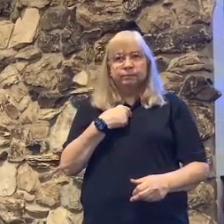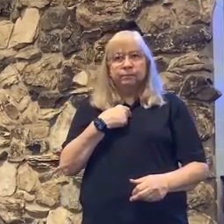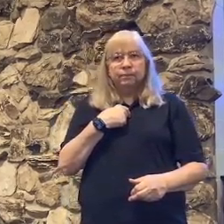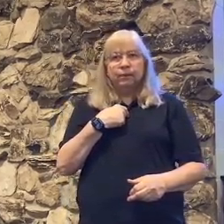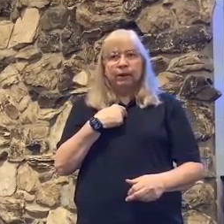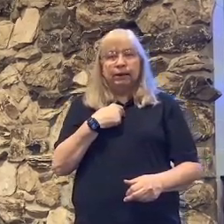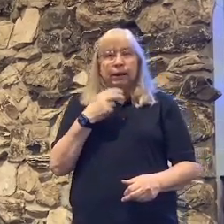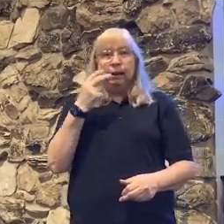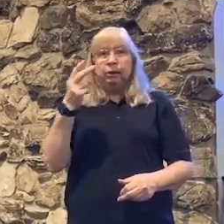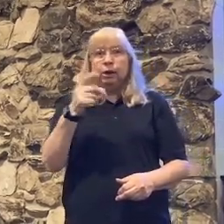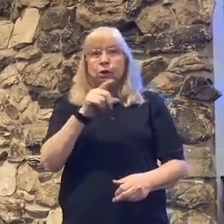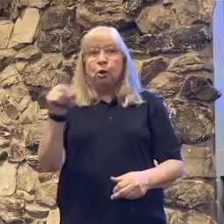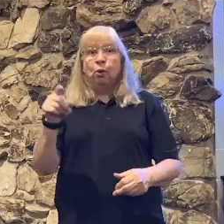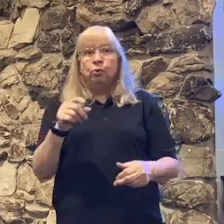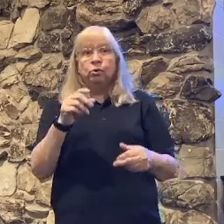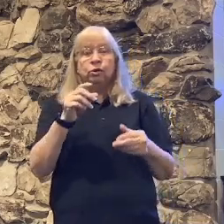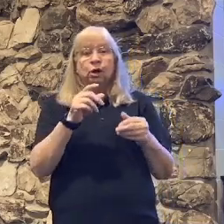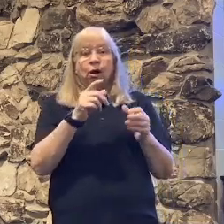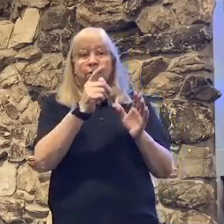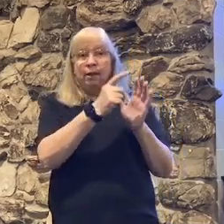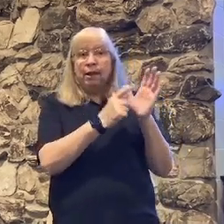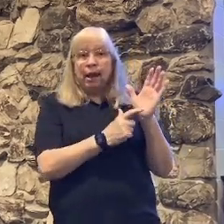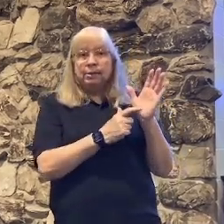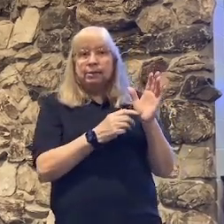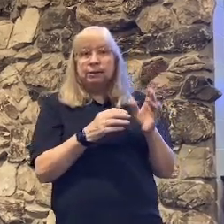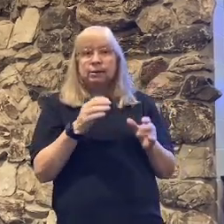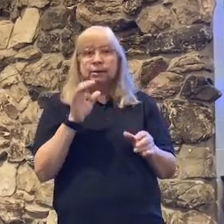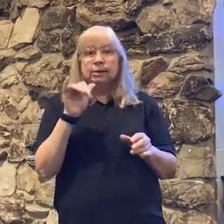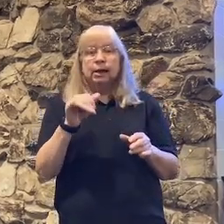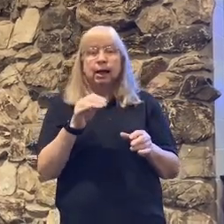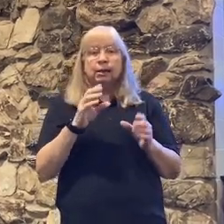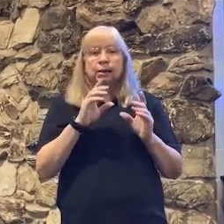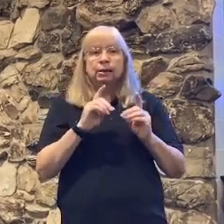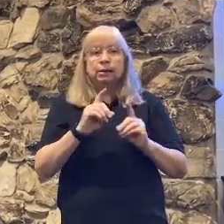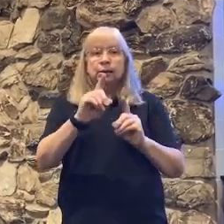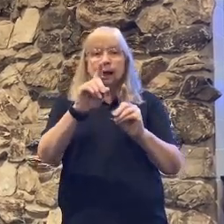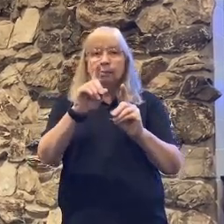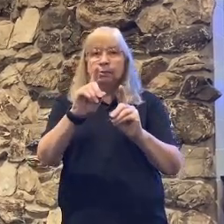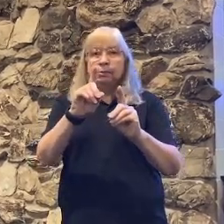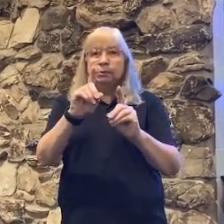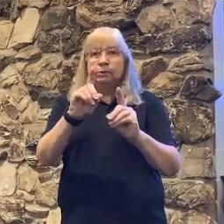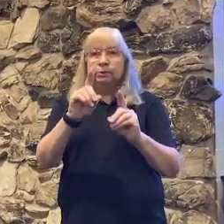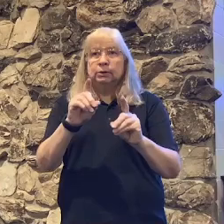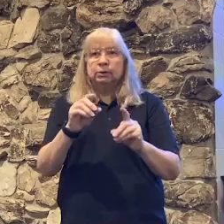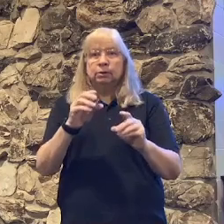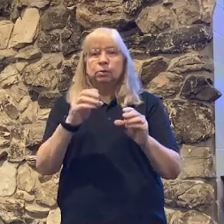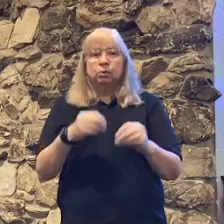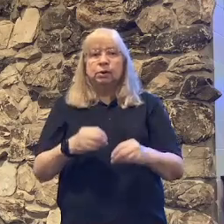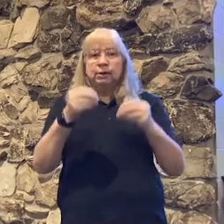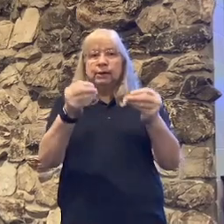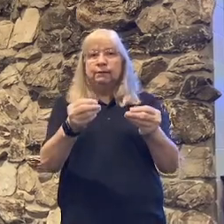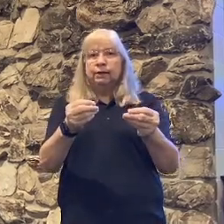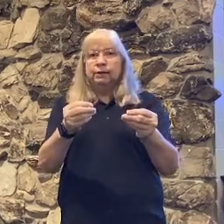You see, those were the lessons that the disciples were given.